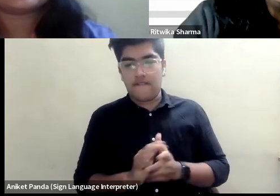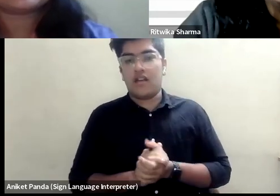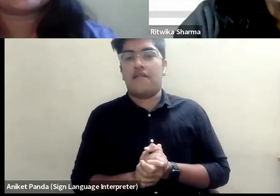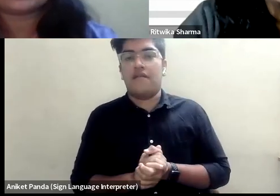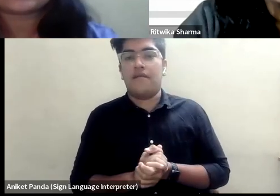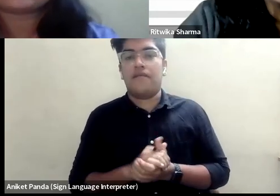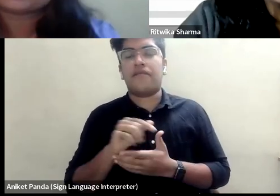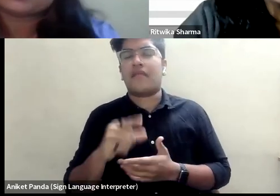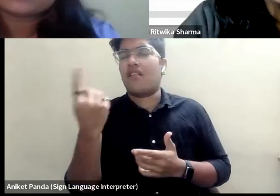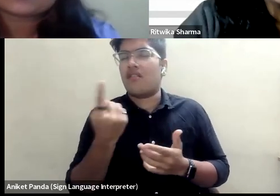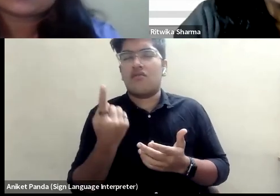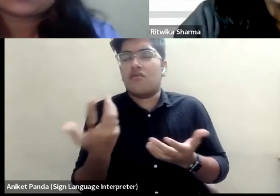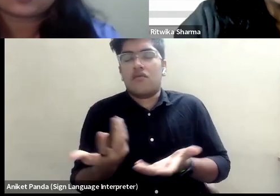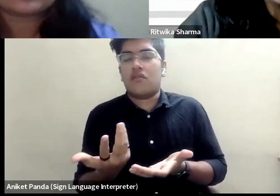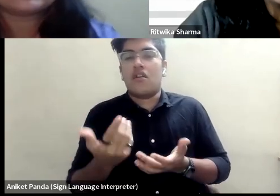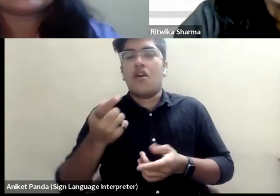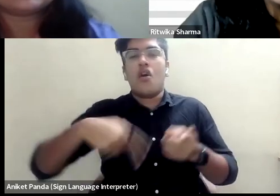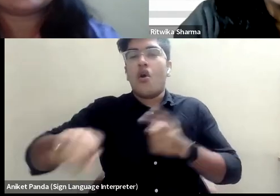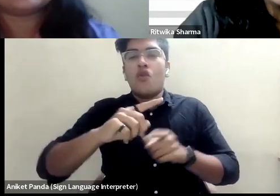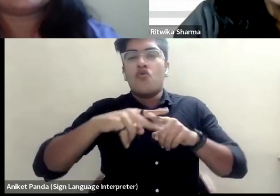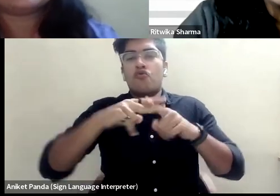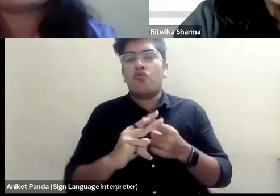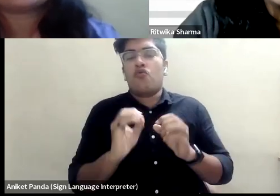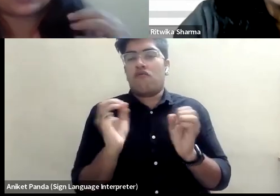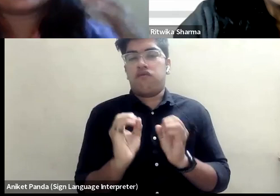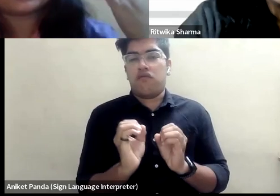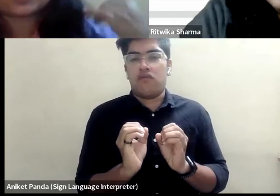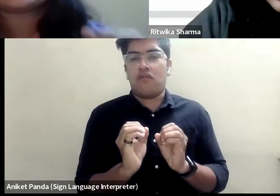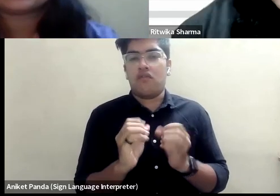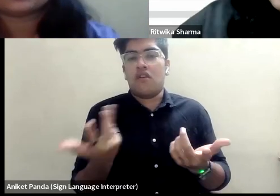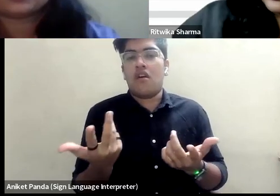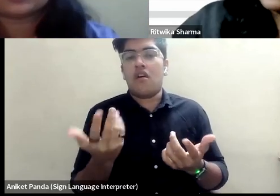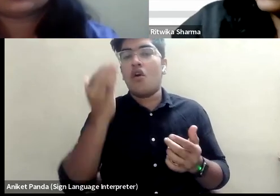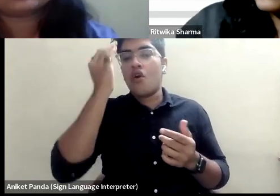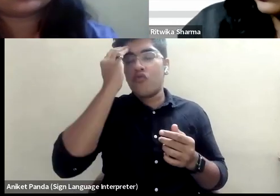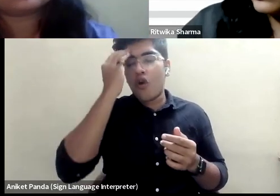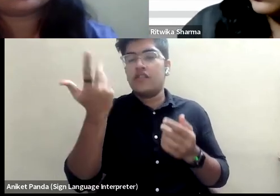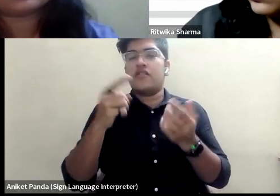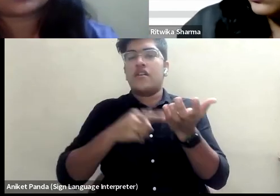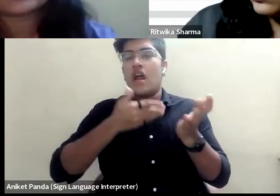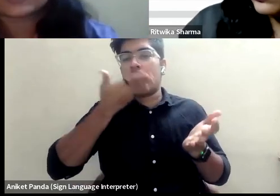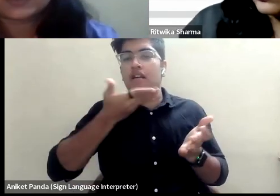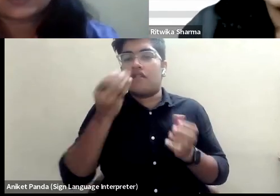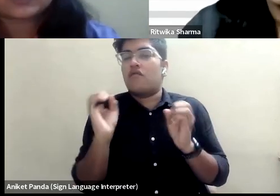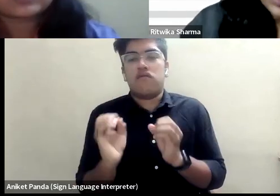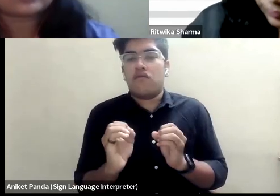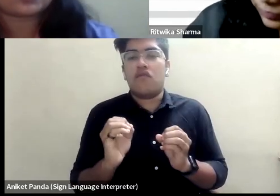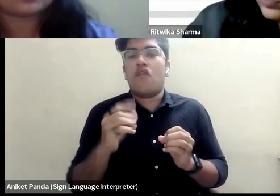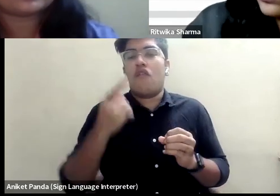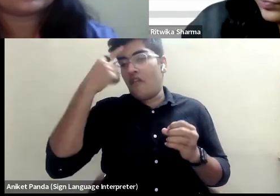that they don't have the tools or the of course the training to translate